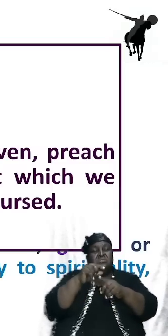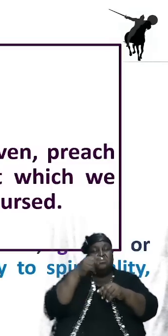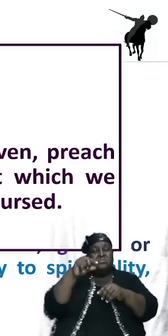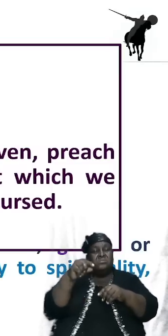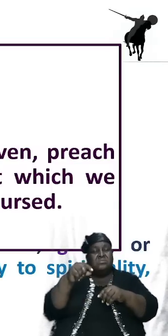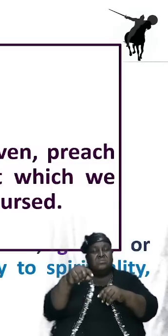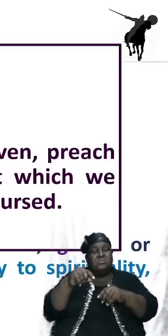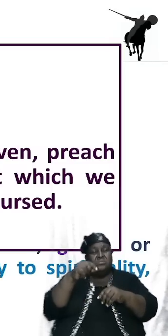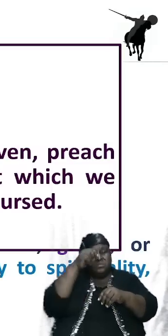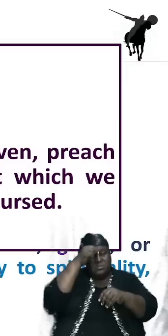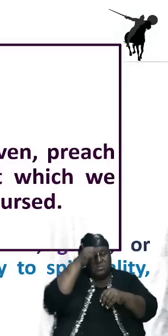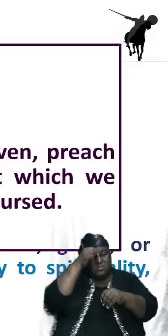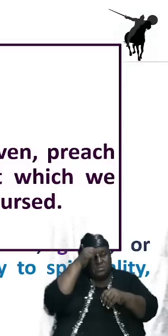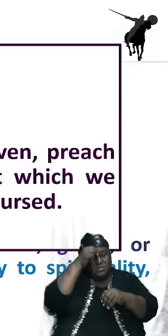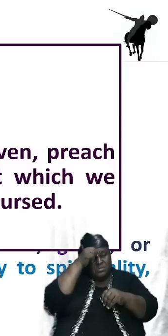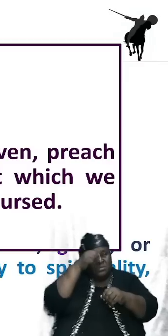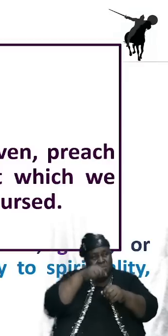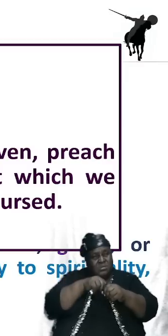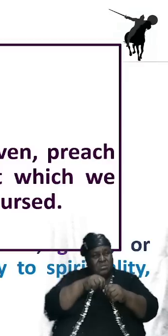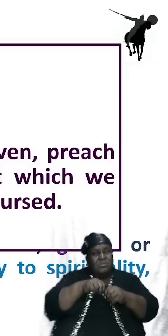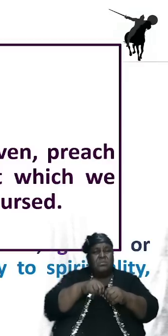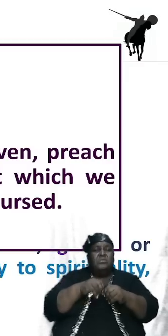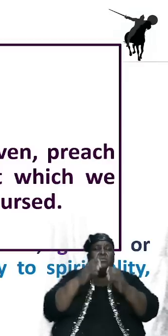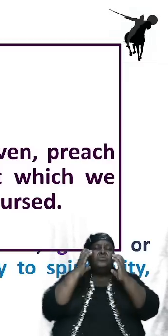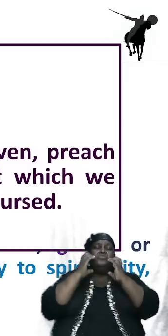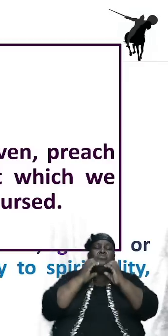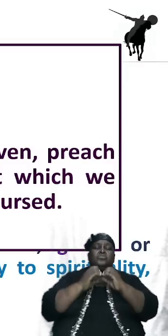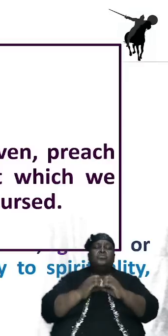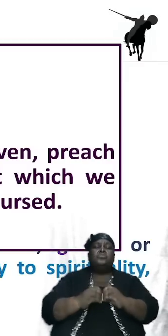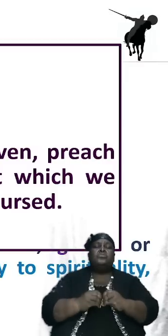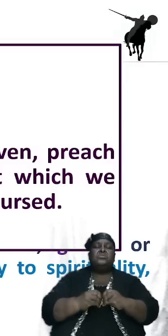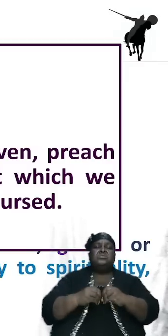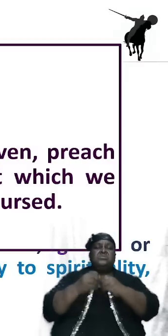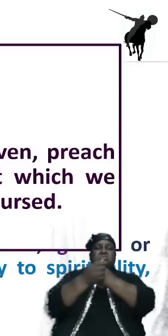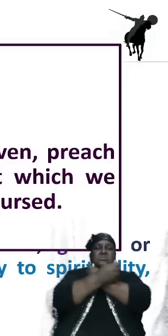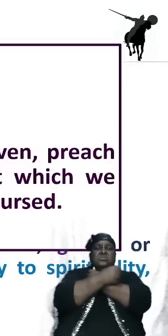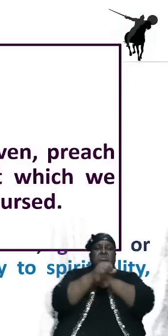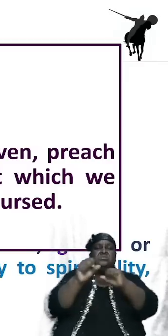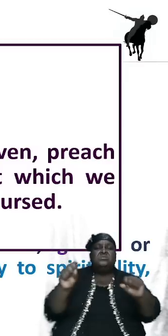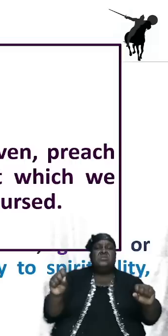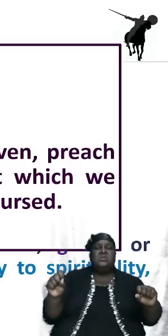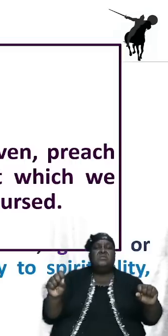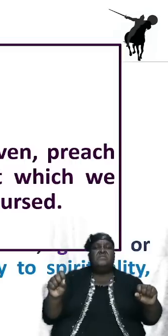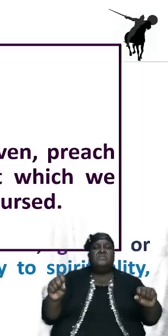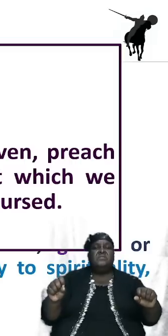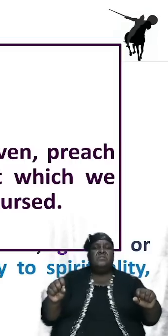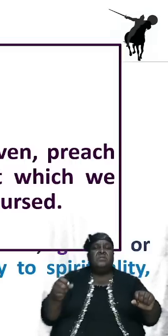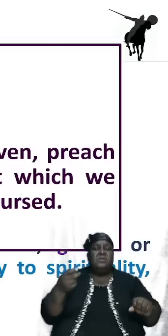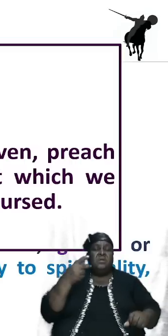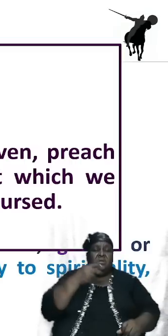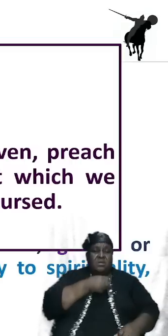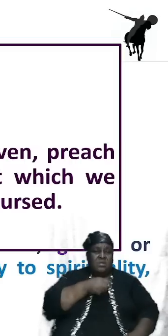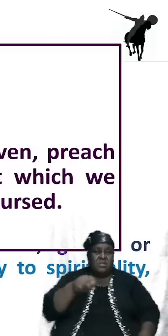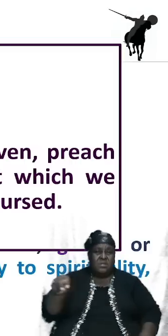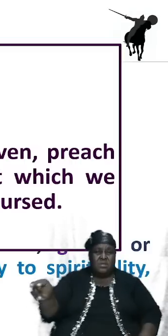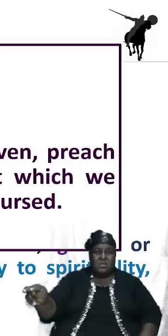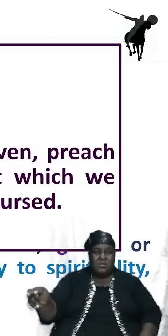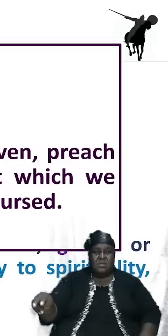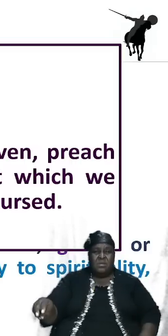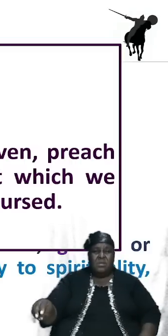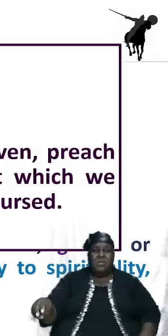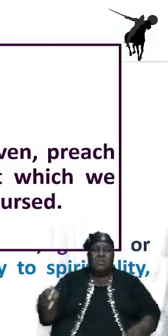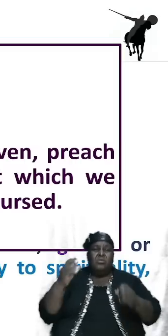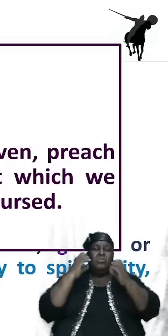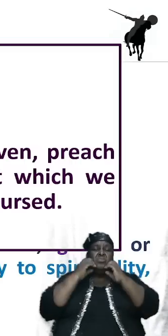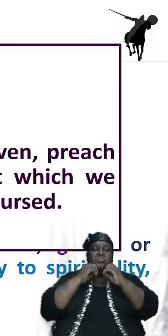remember, there were Jewish Christians who got saved. And in theology, they are called the